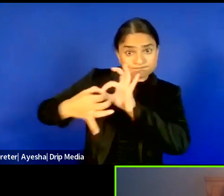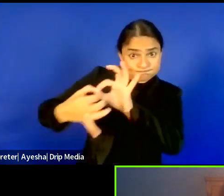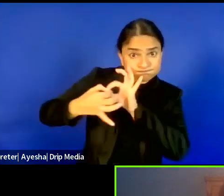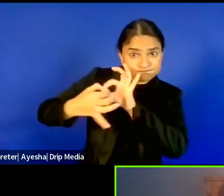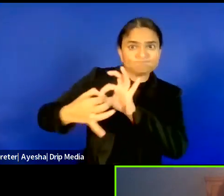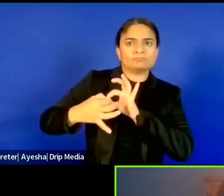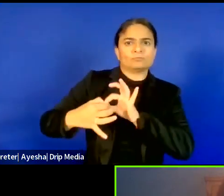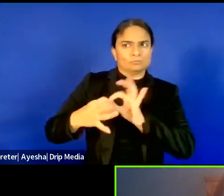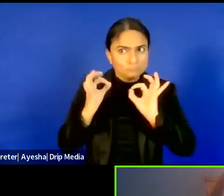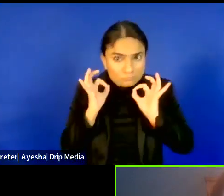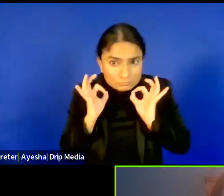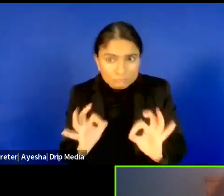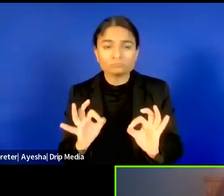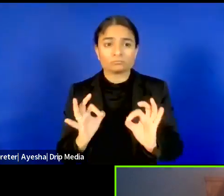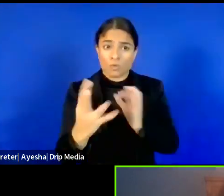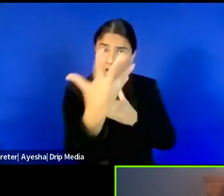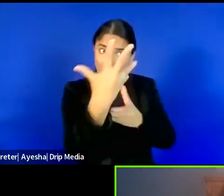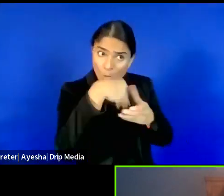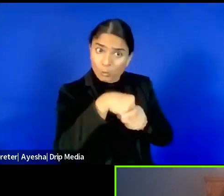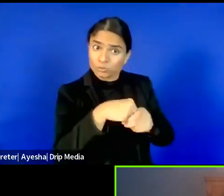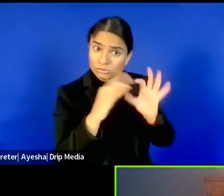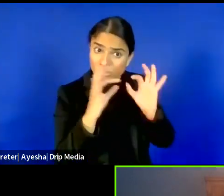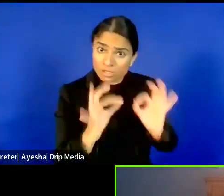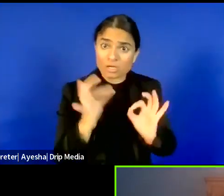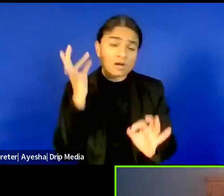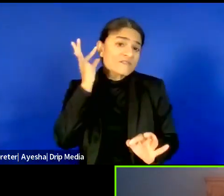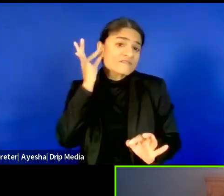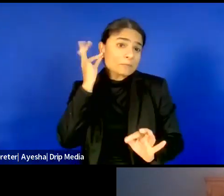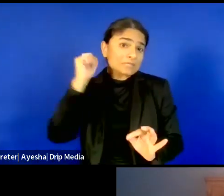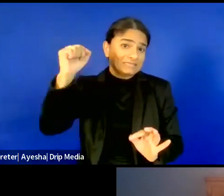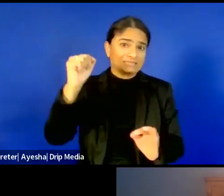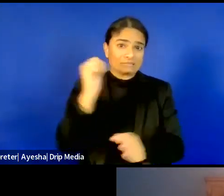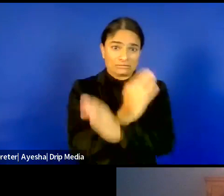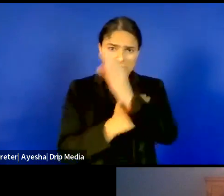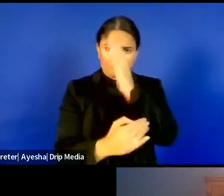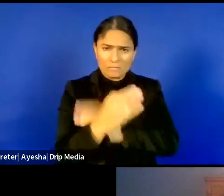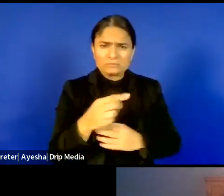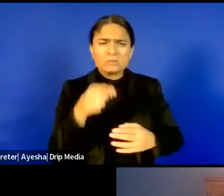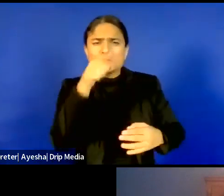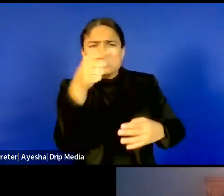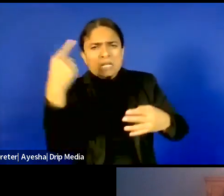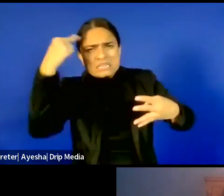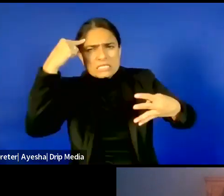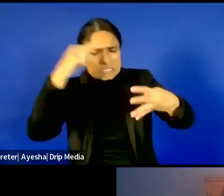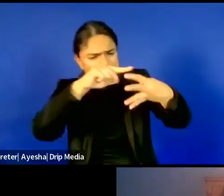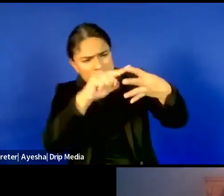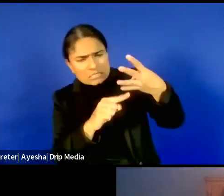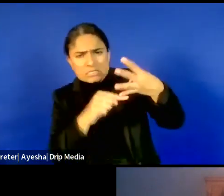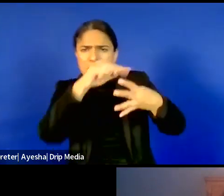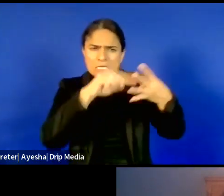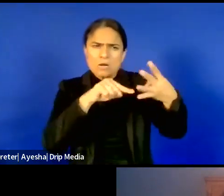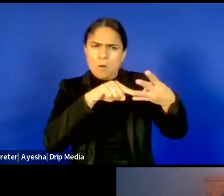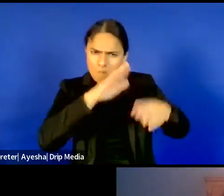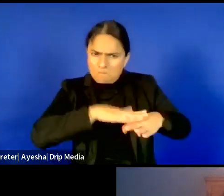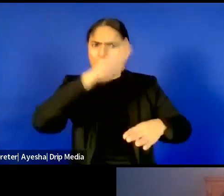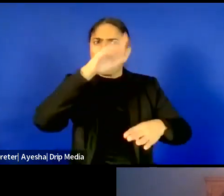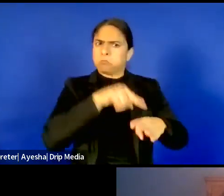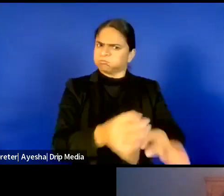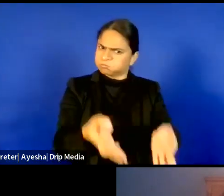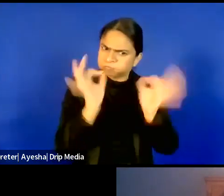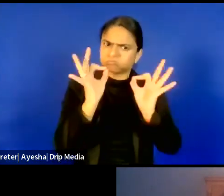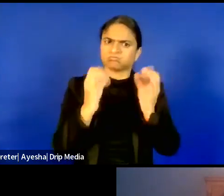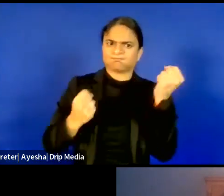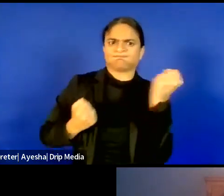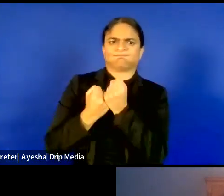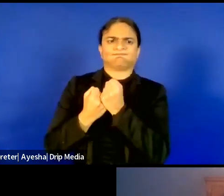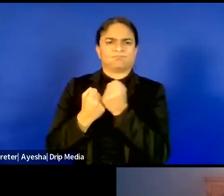do you think are the ones that were most effective? Thanks, Virginia. I think really prioritizing it from the